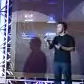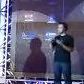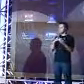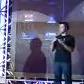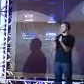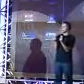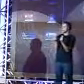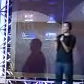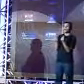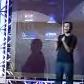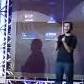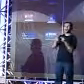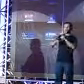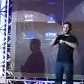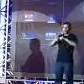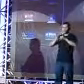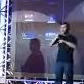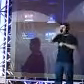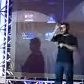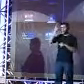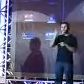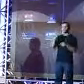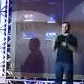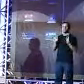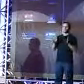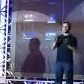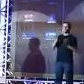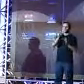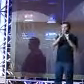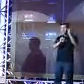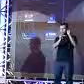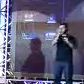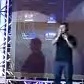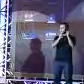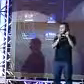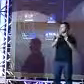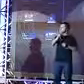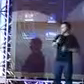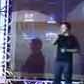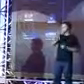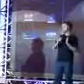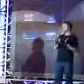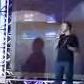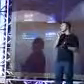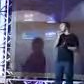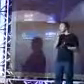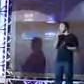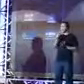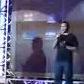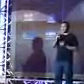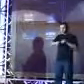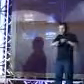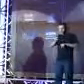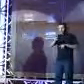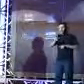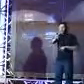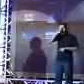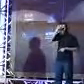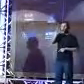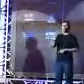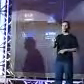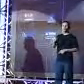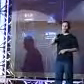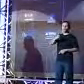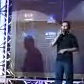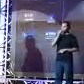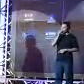companies who are seeking to make profit. Water and oil pumped from beneath the earth's surface, timber